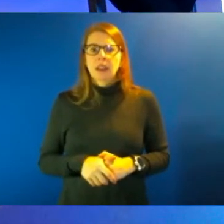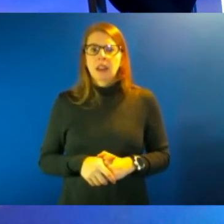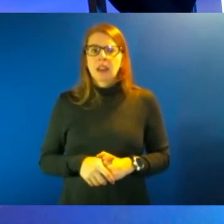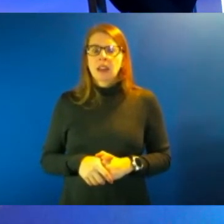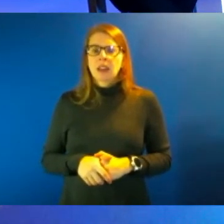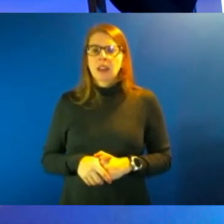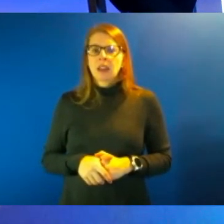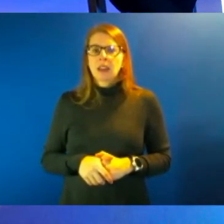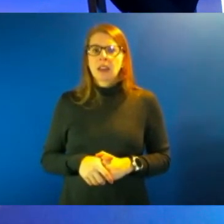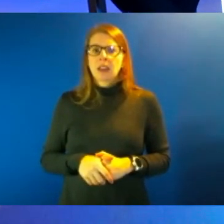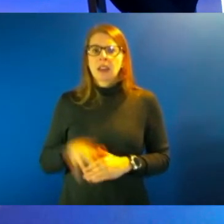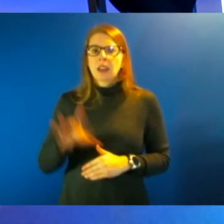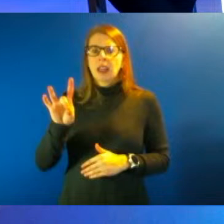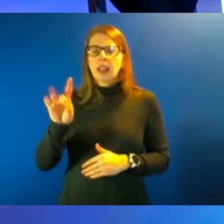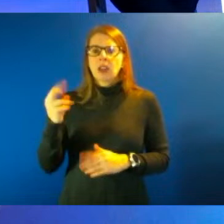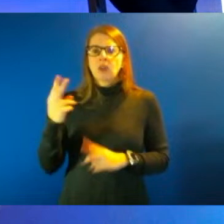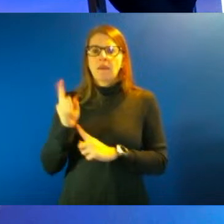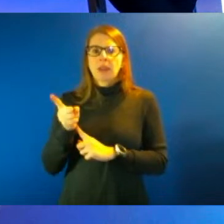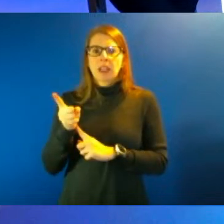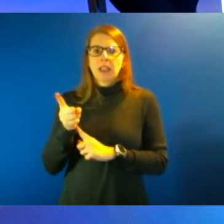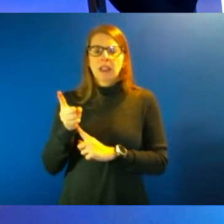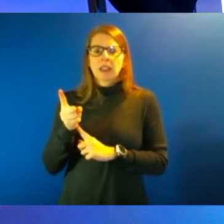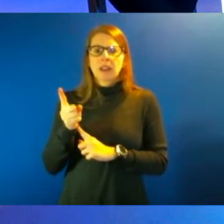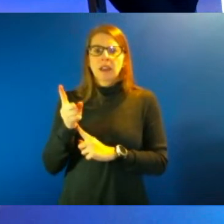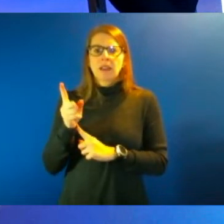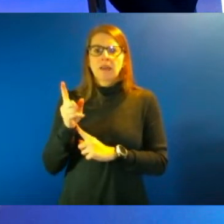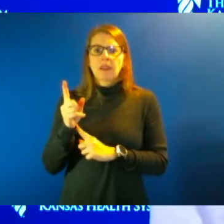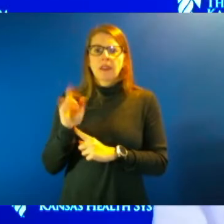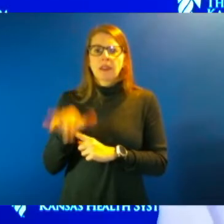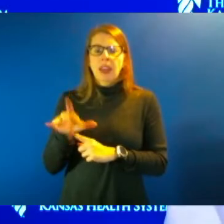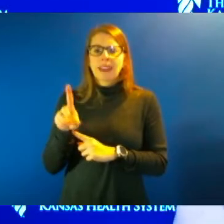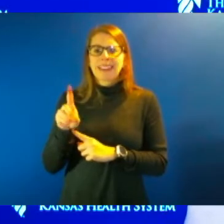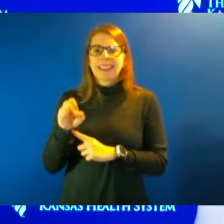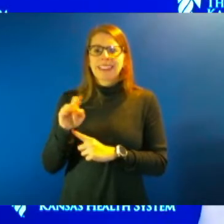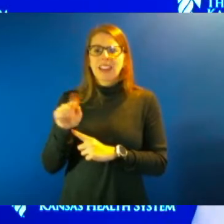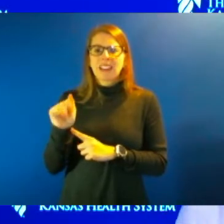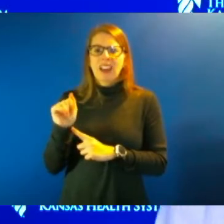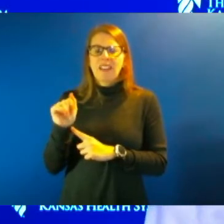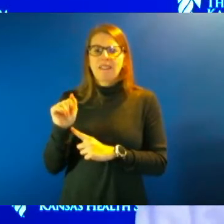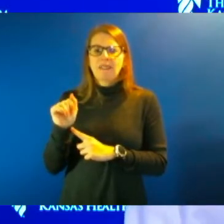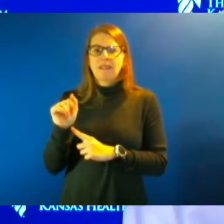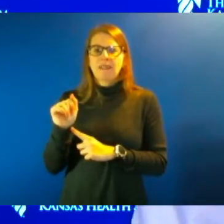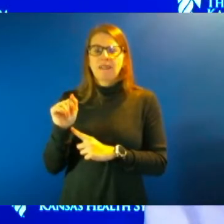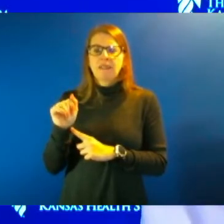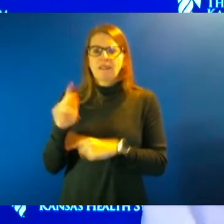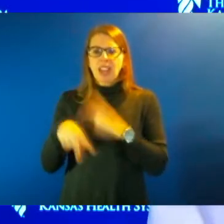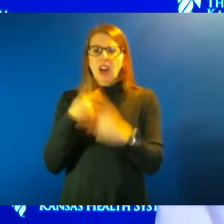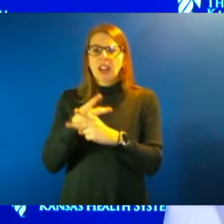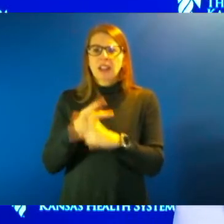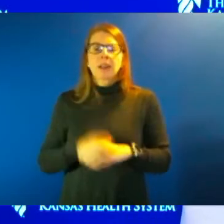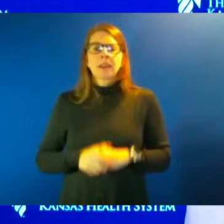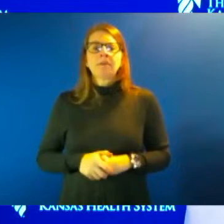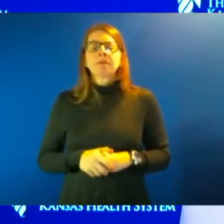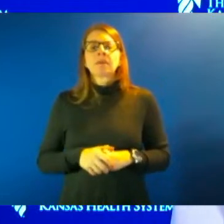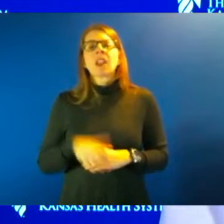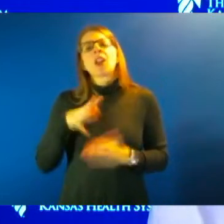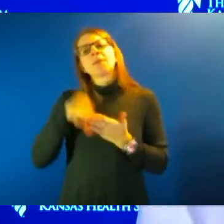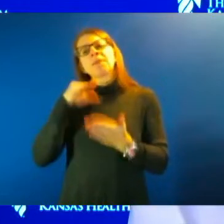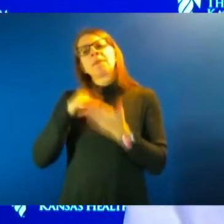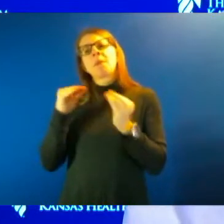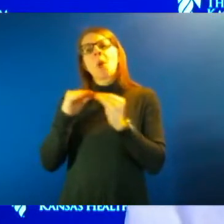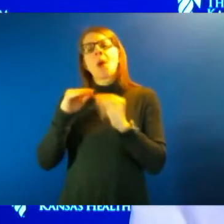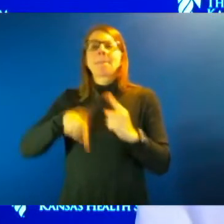of the original variant, I think. Isn't that kind of the thinking right now with the Delta variant? Yeah, we're learning more about the science of the virus